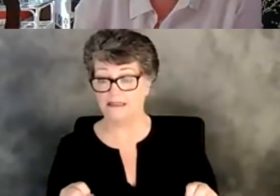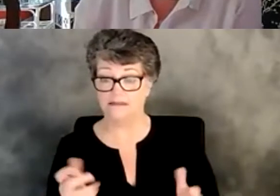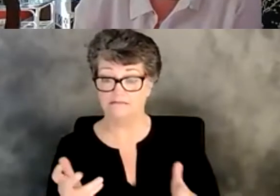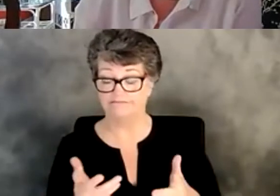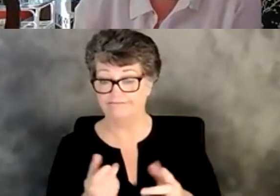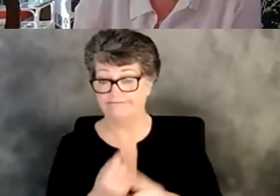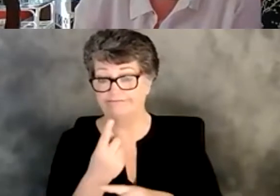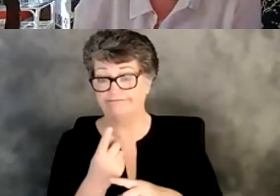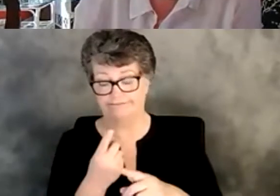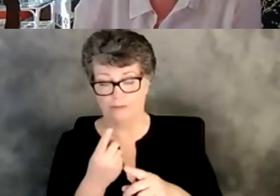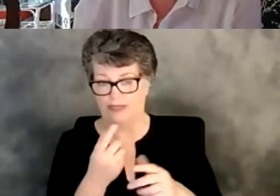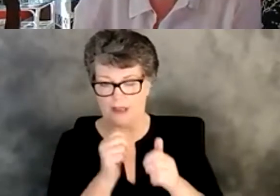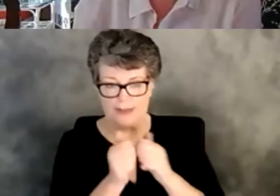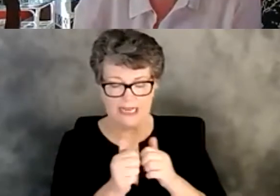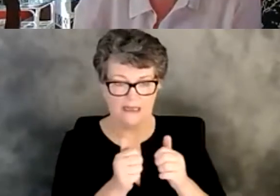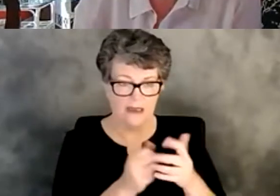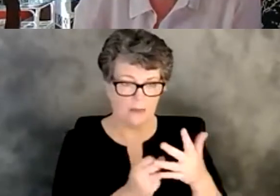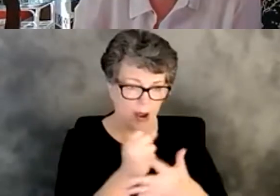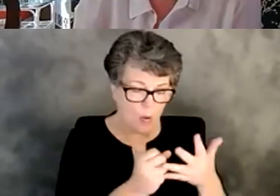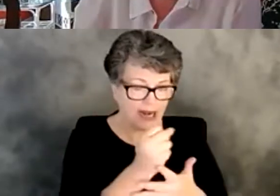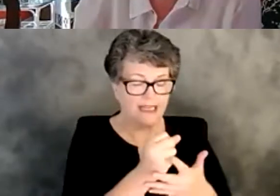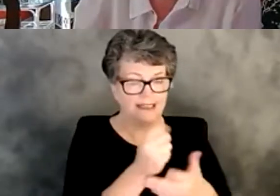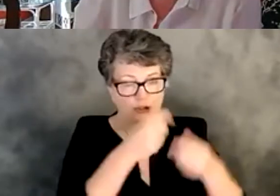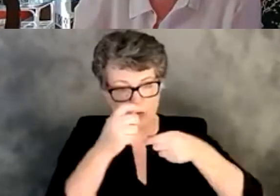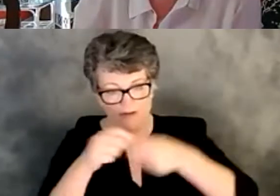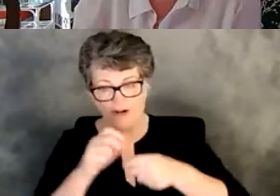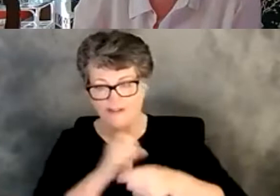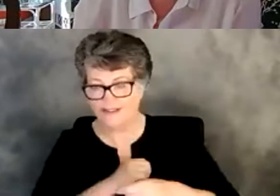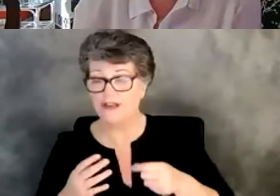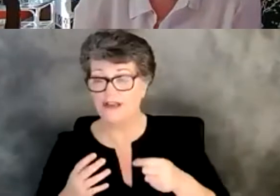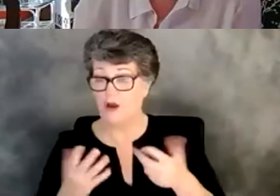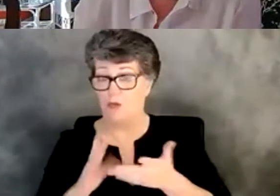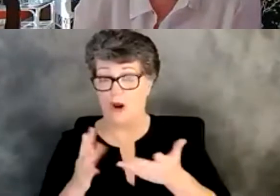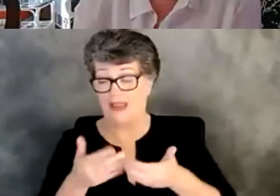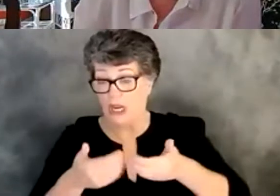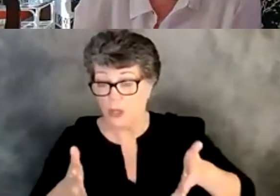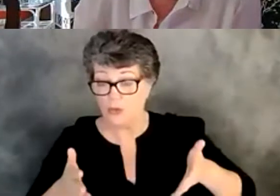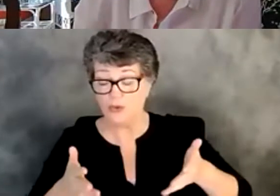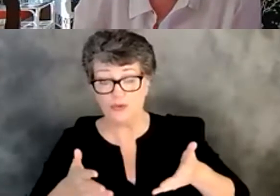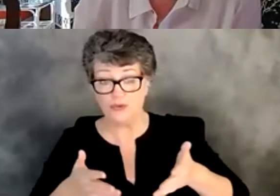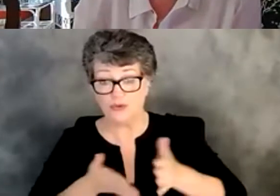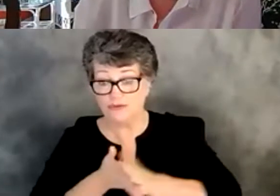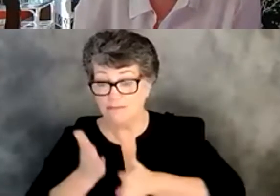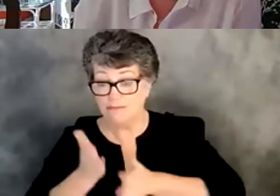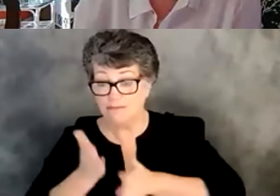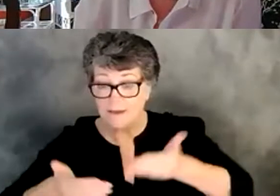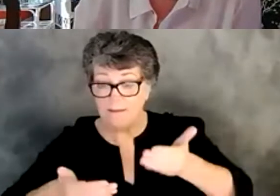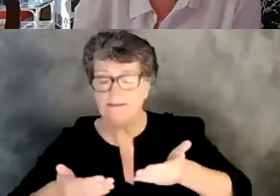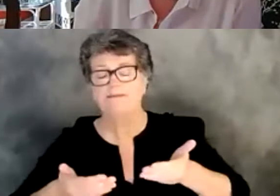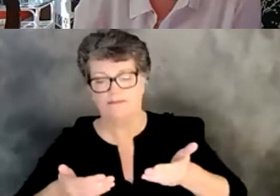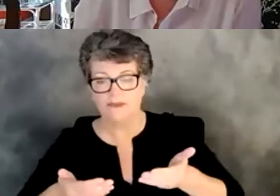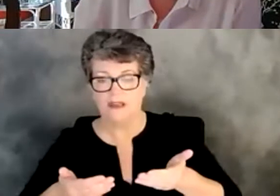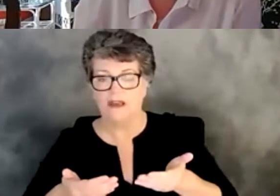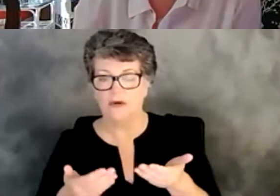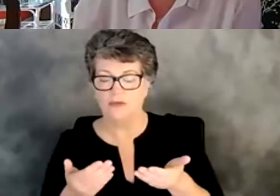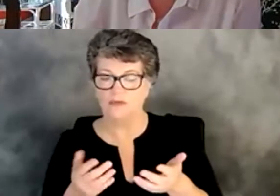inadvertently with the competing priorities and other and turnover, where we can lose momentum. I think if you have structural and process advice to how we